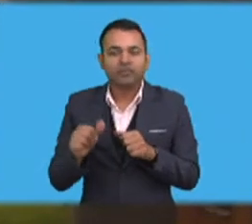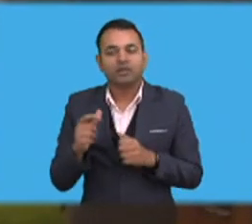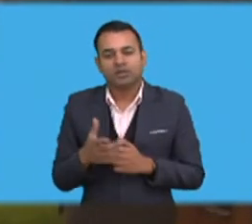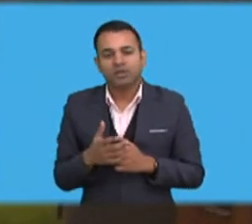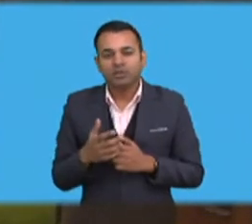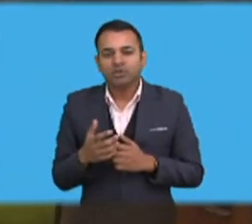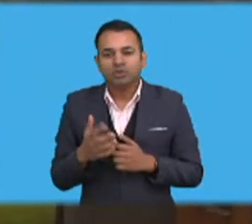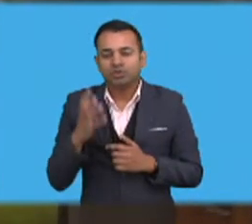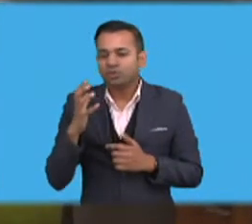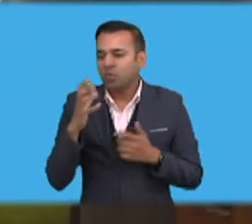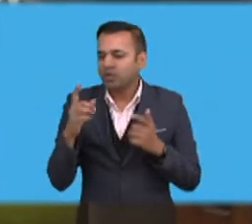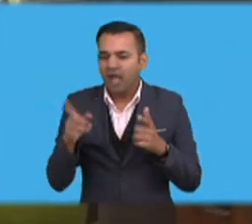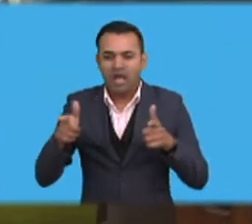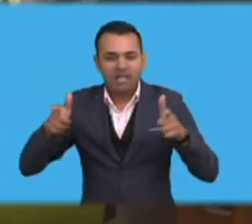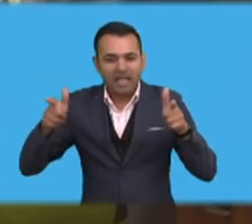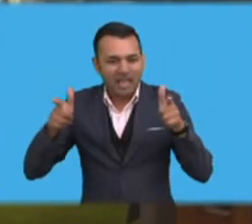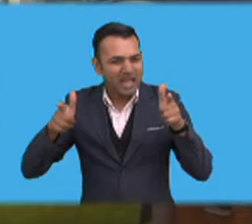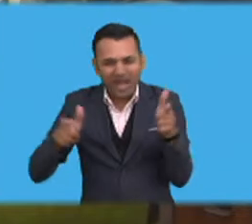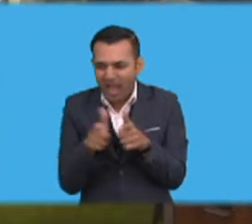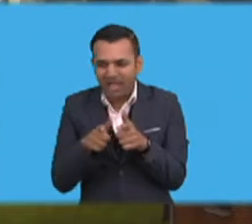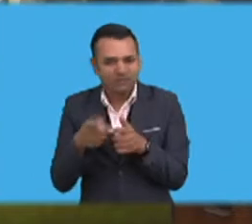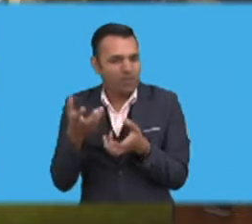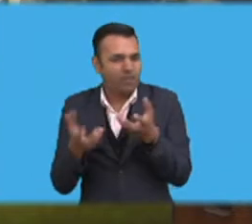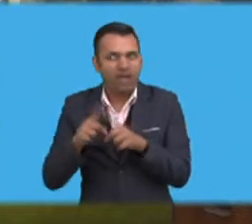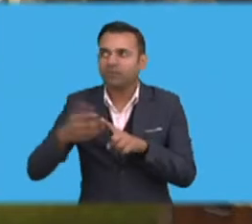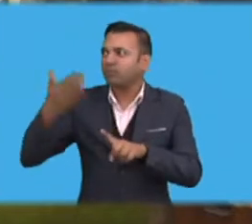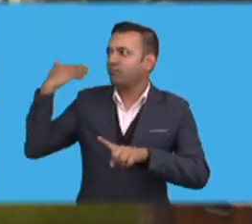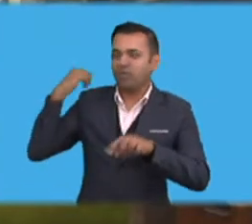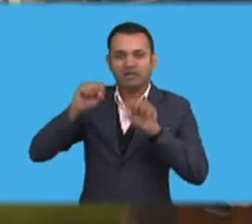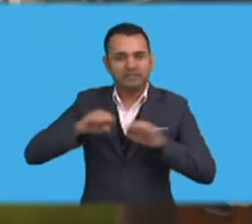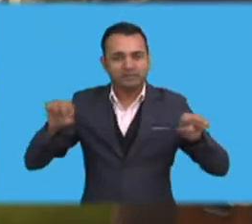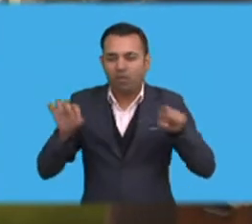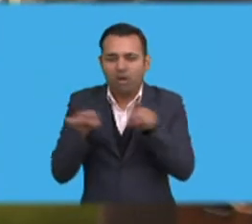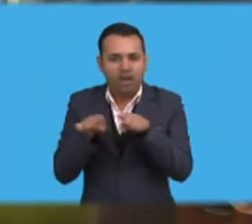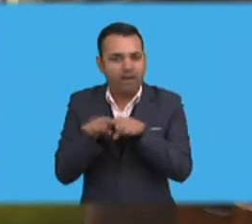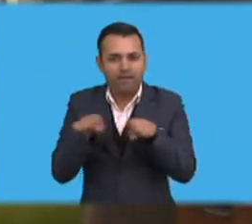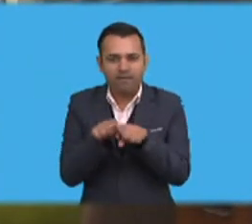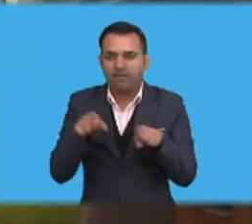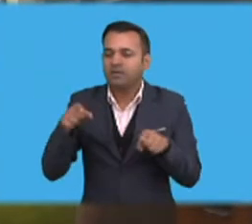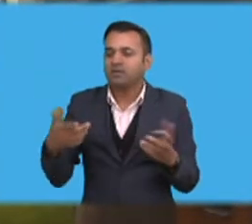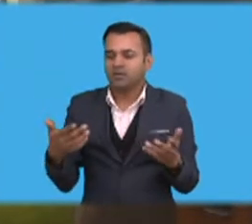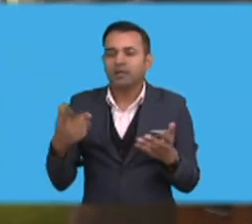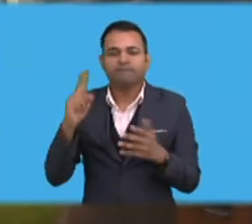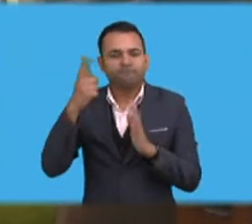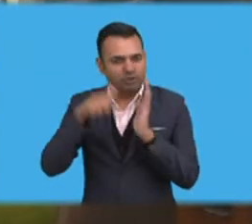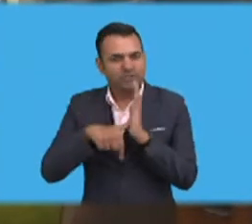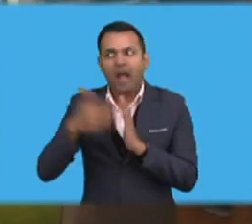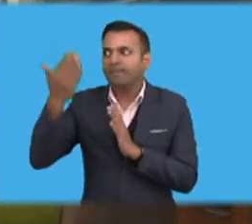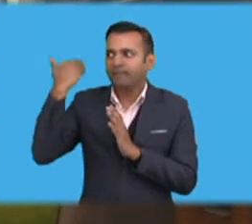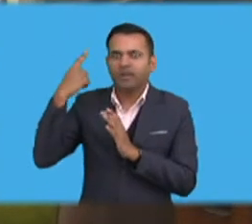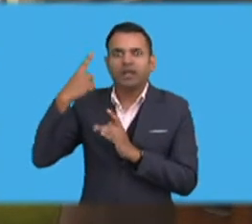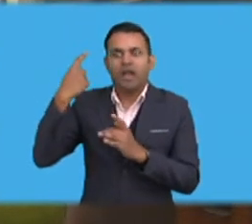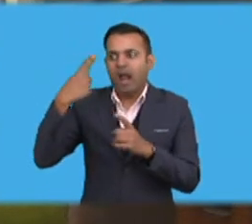adversarial than the previous system and more efficient, as it saves time, cost, and lessens the impact of the